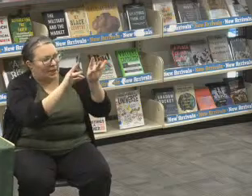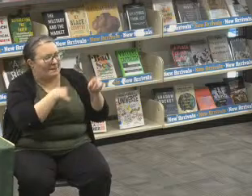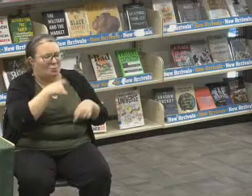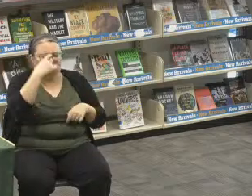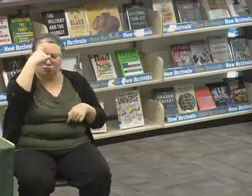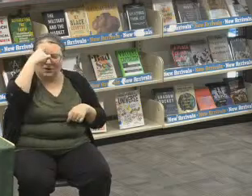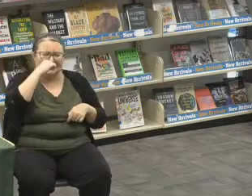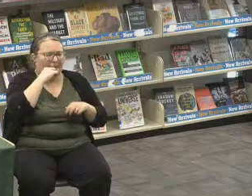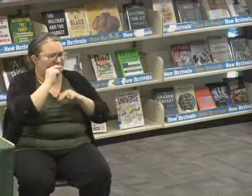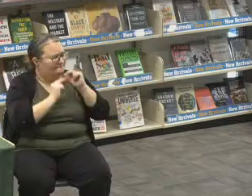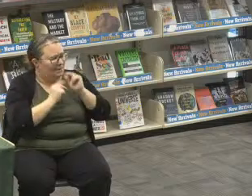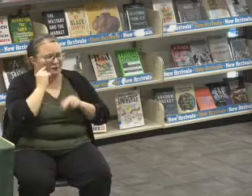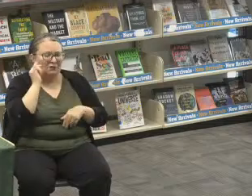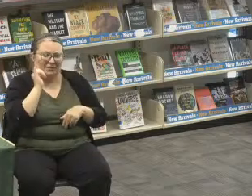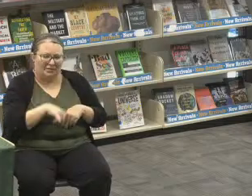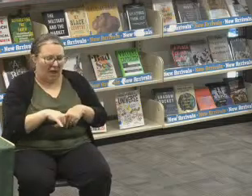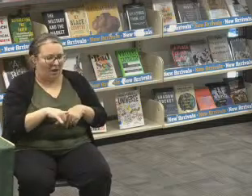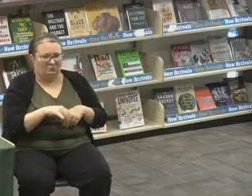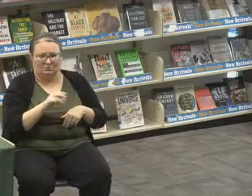not really built for that.